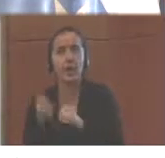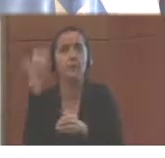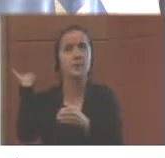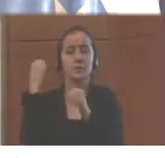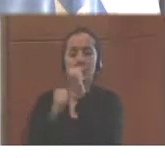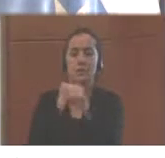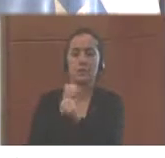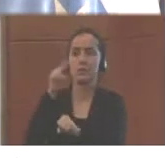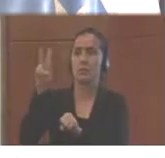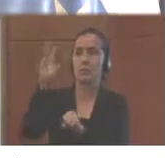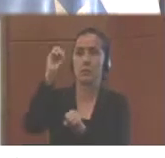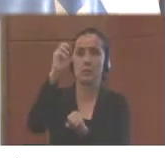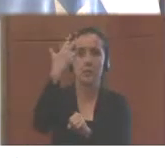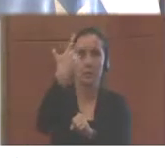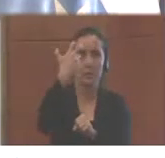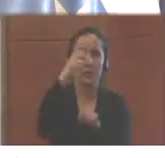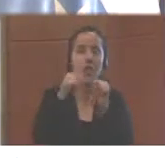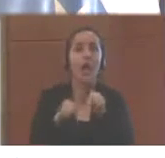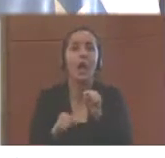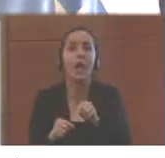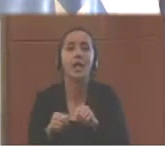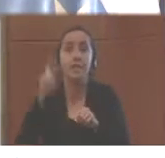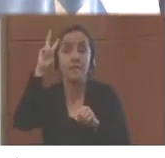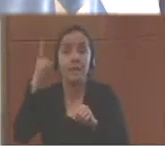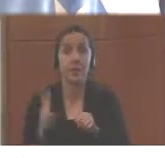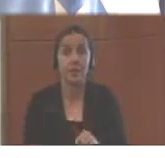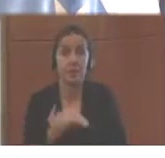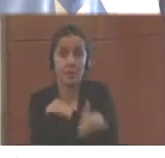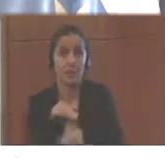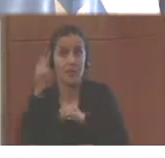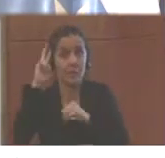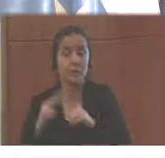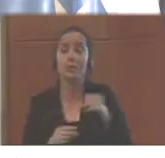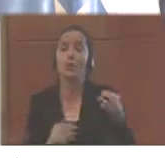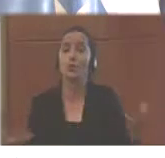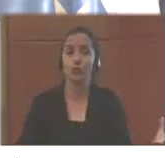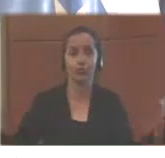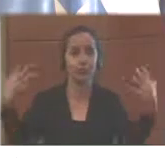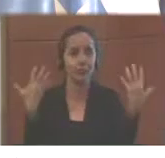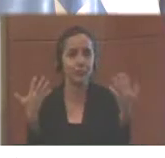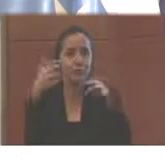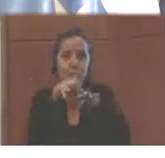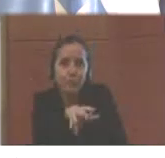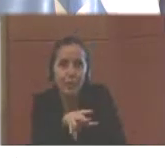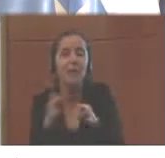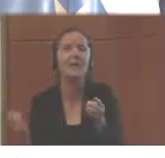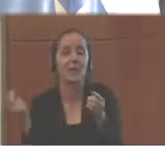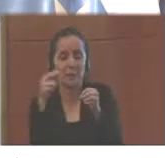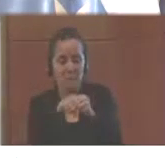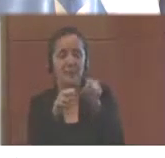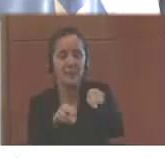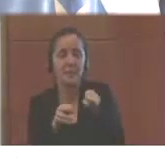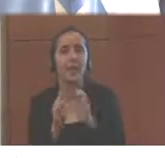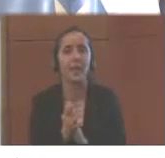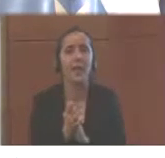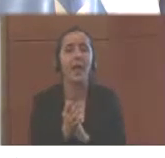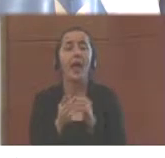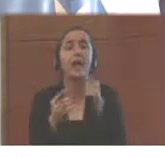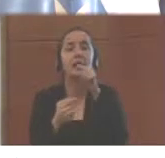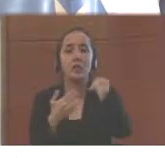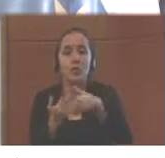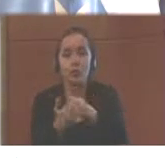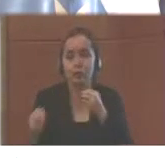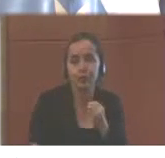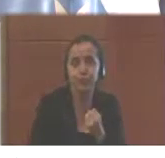work in this issue. In 2013, the Bolivarian Republic of Venezuela was formally included in REU as a member state of